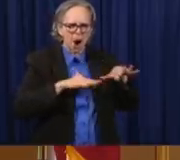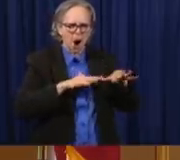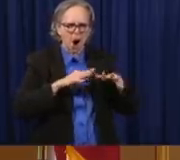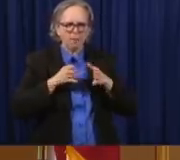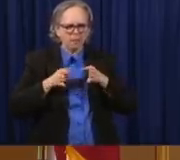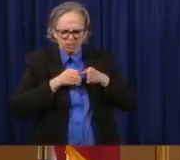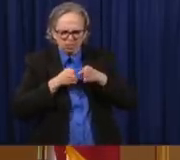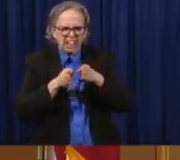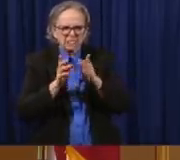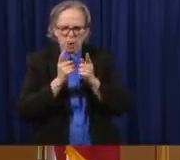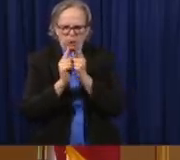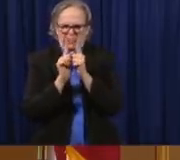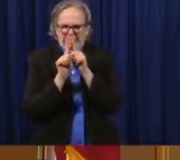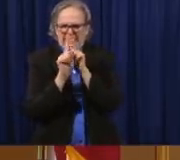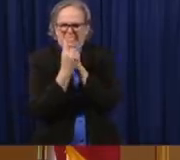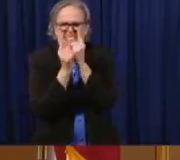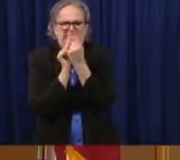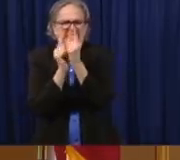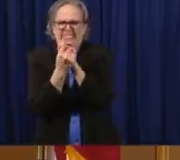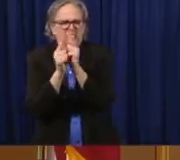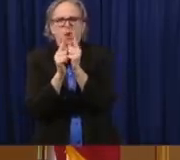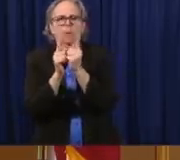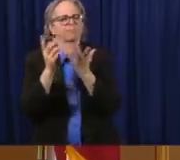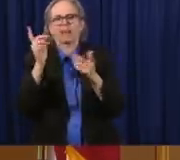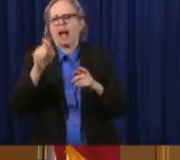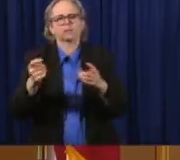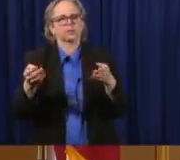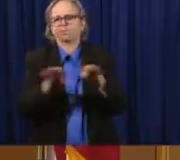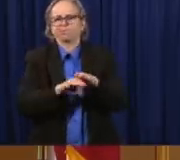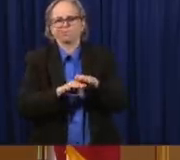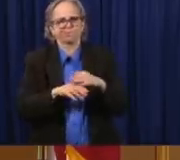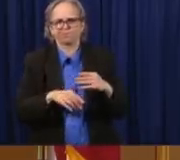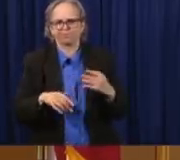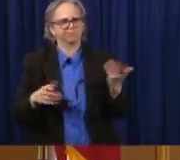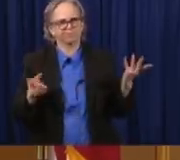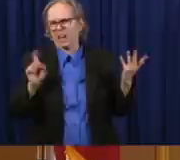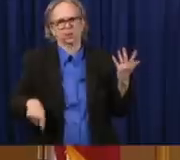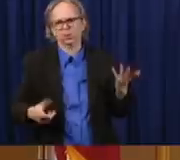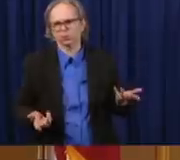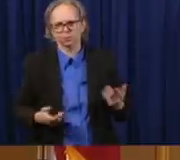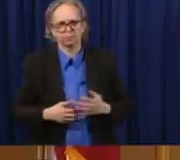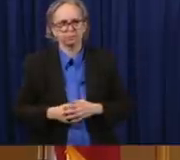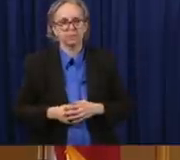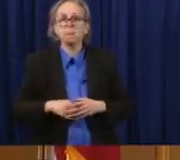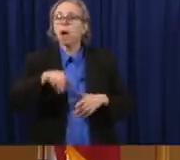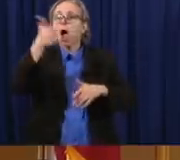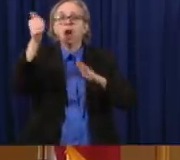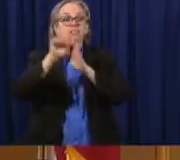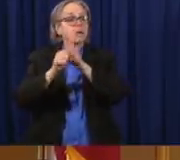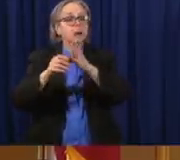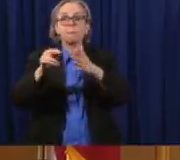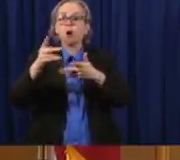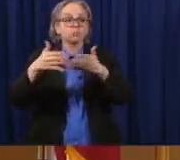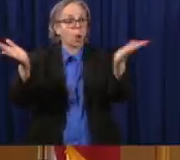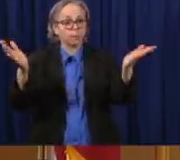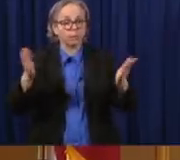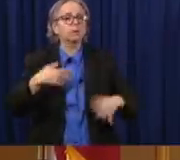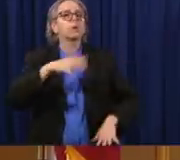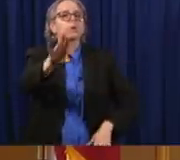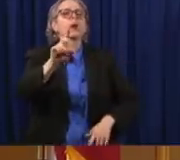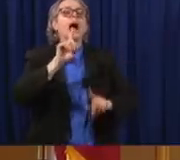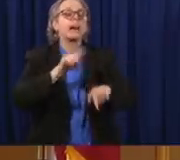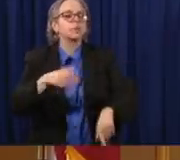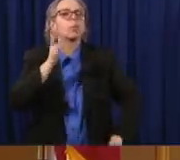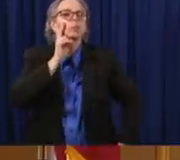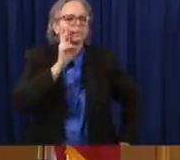make decisions, as we move forward. And so the answer to the question is, we'll see. I don't have any plans to